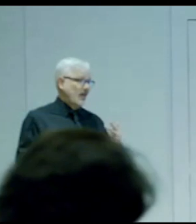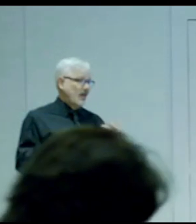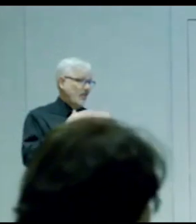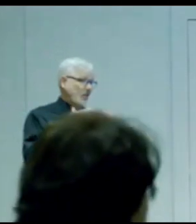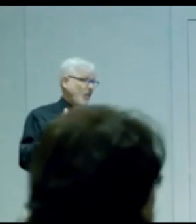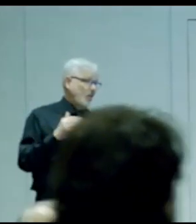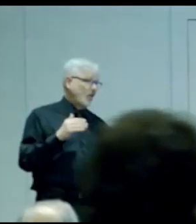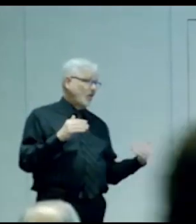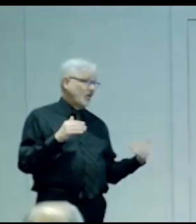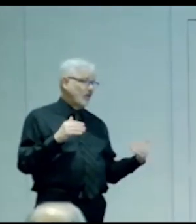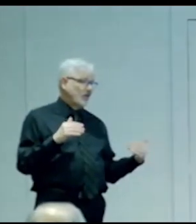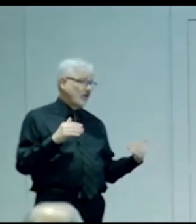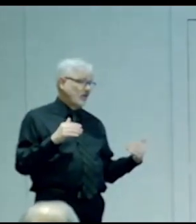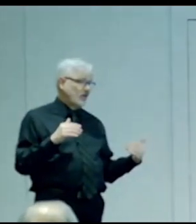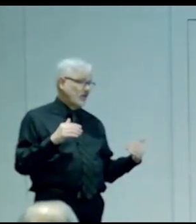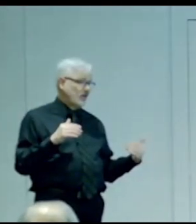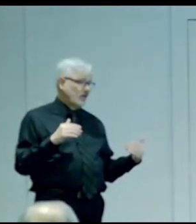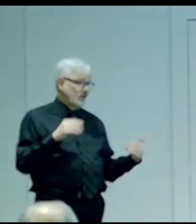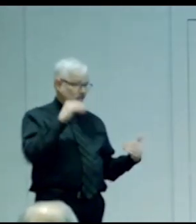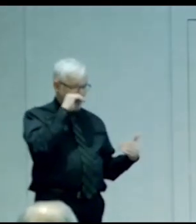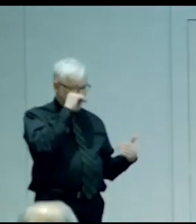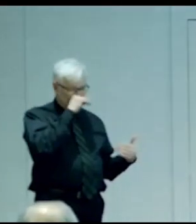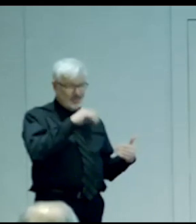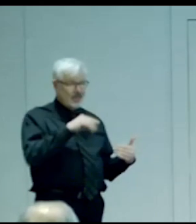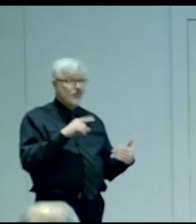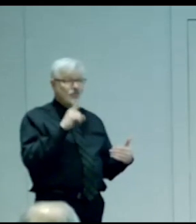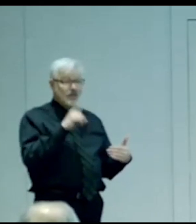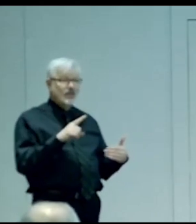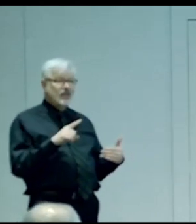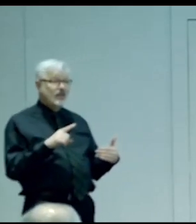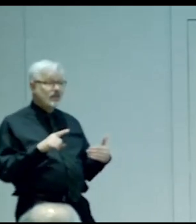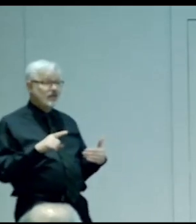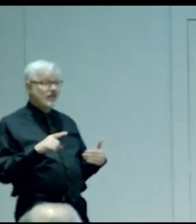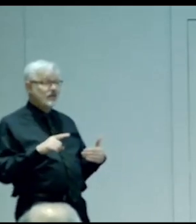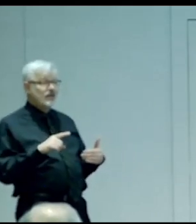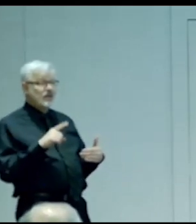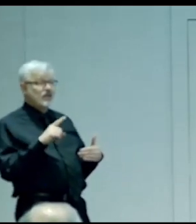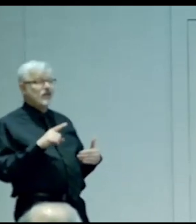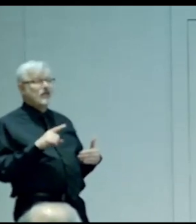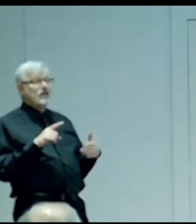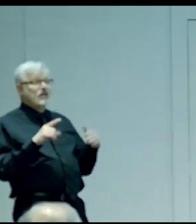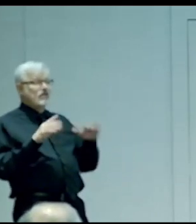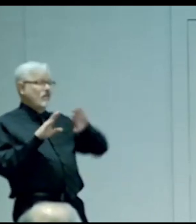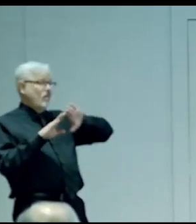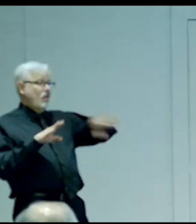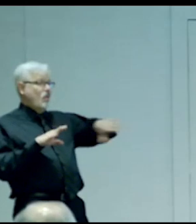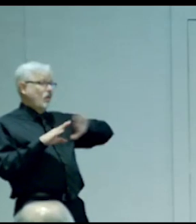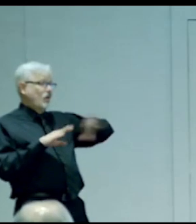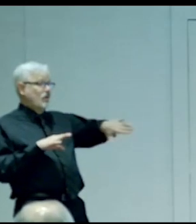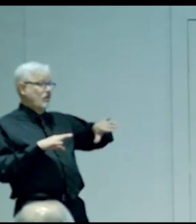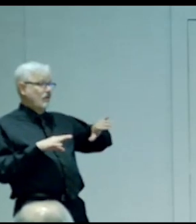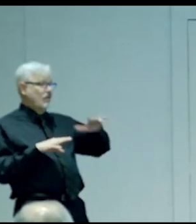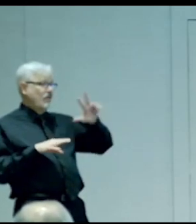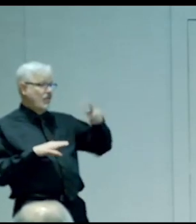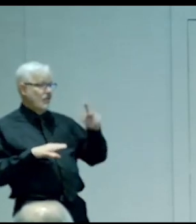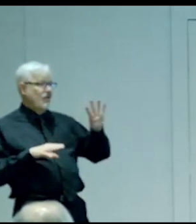that primarily concentrates itself at the lowest and the the third and